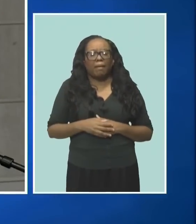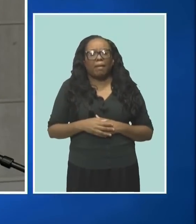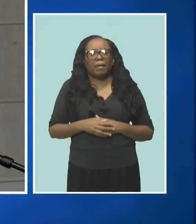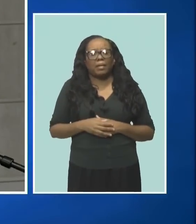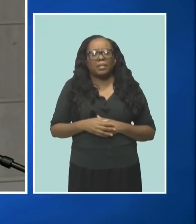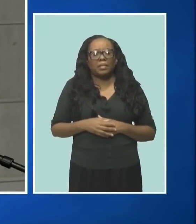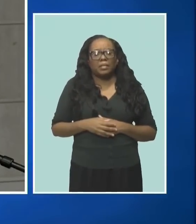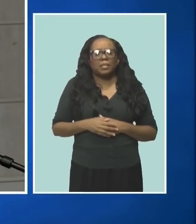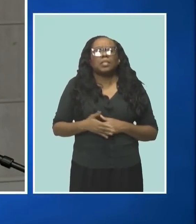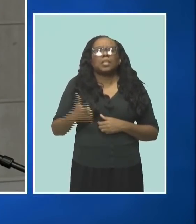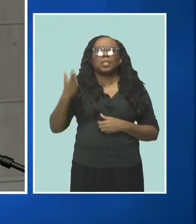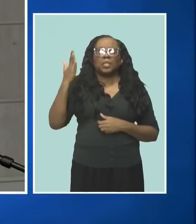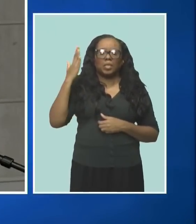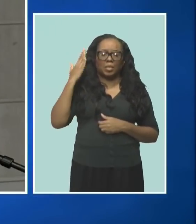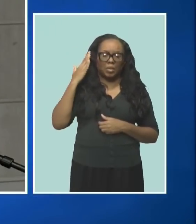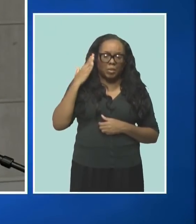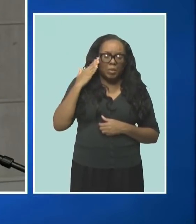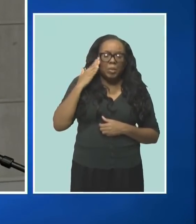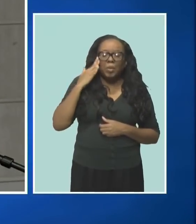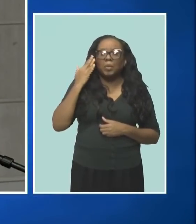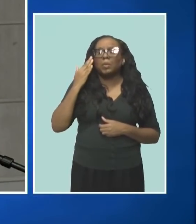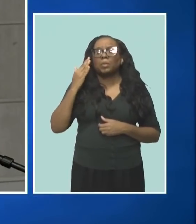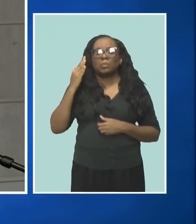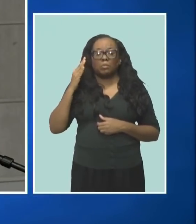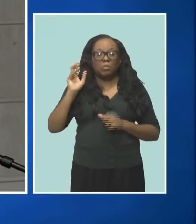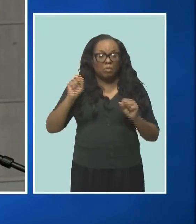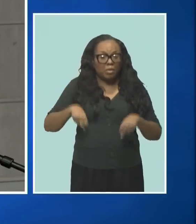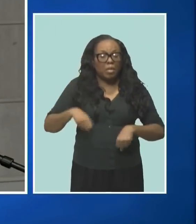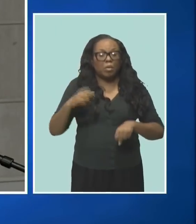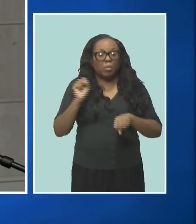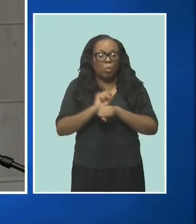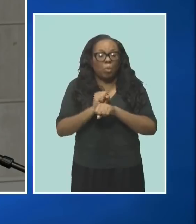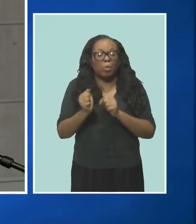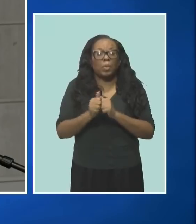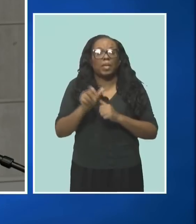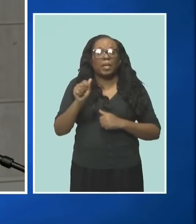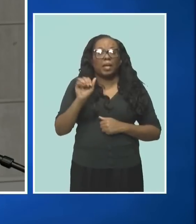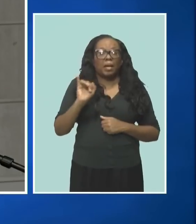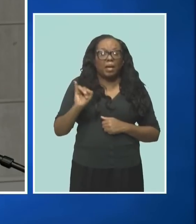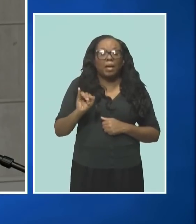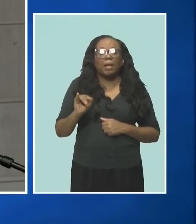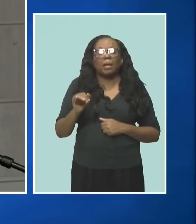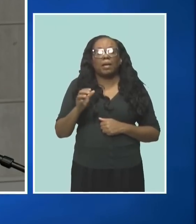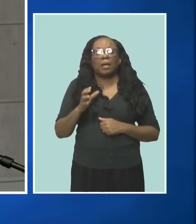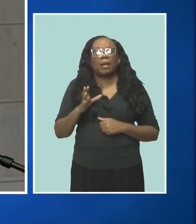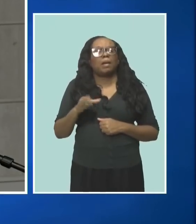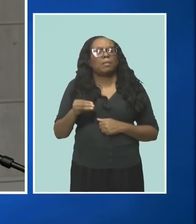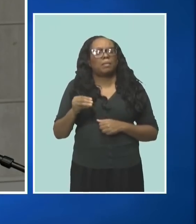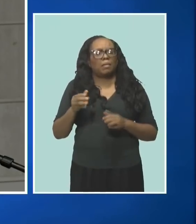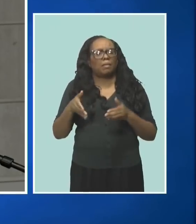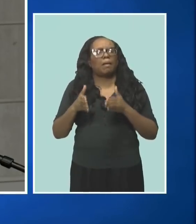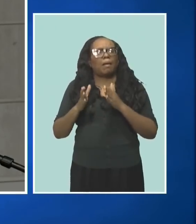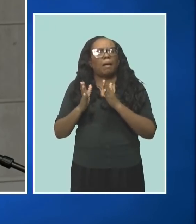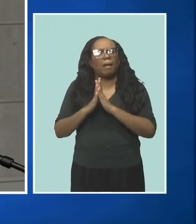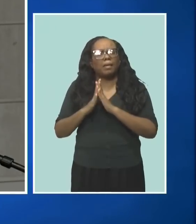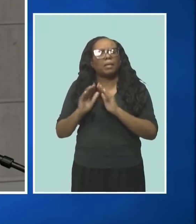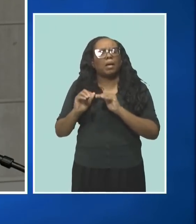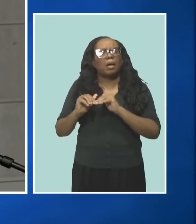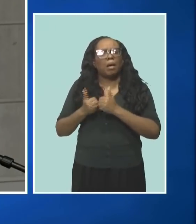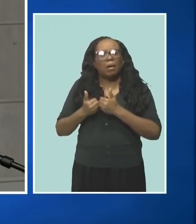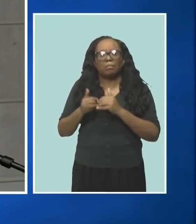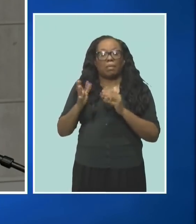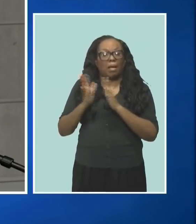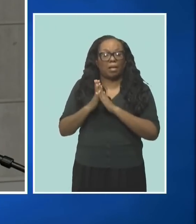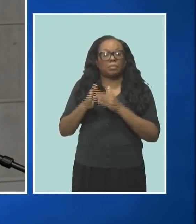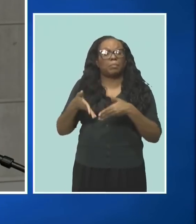acknowledging when and where you have used AI, and do so with the assent of your lecturer or supervisor.